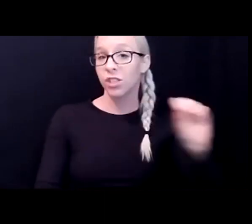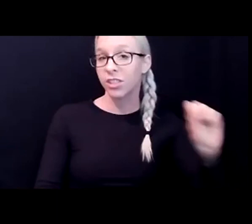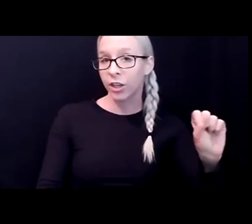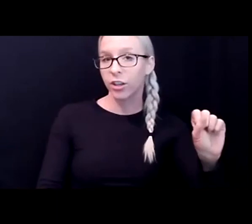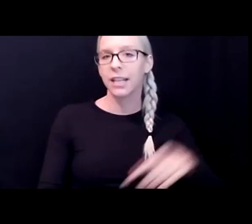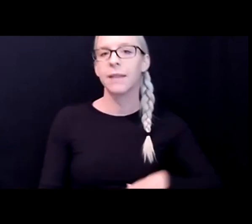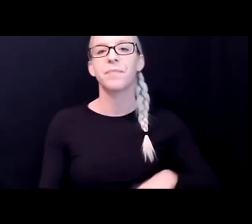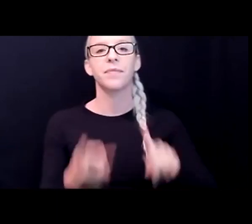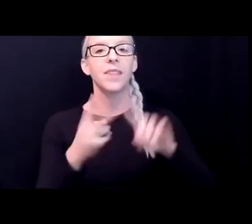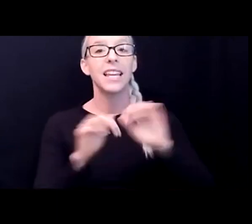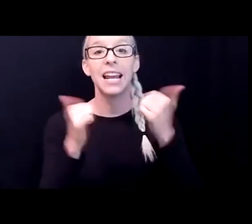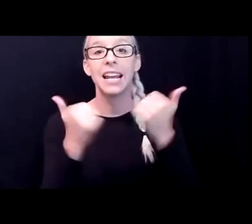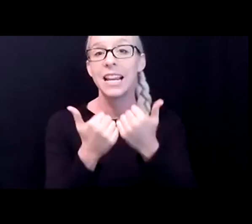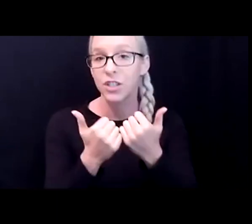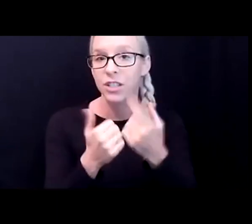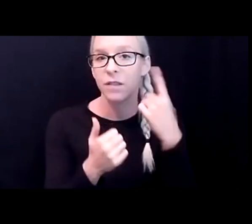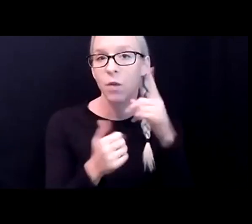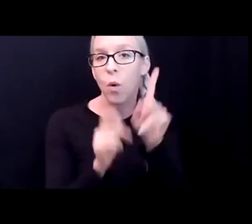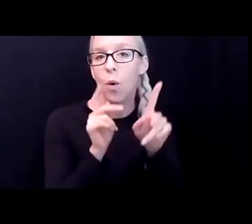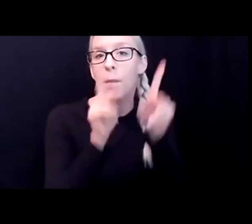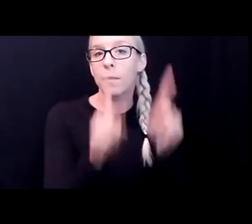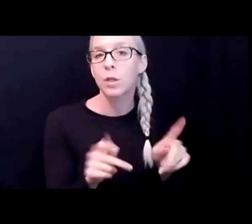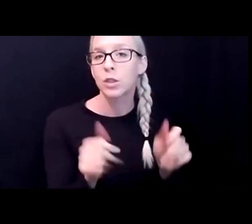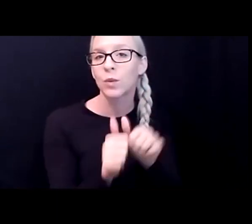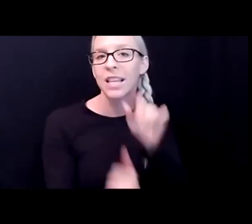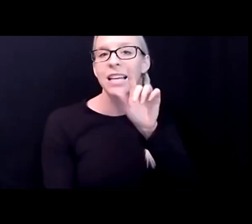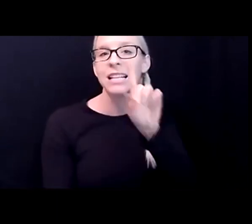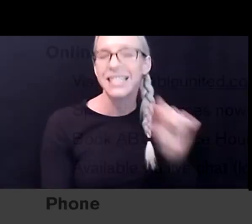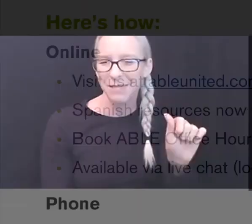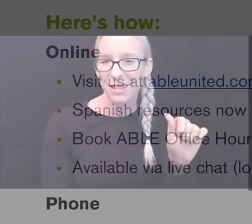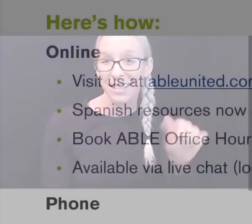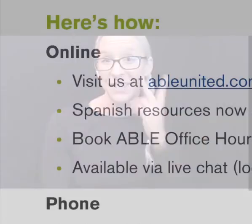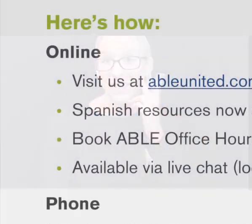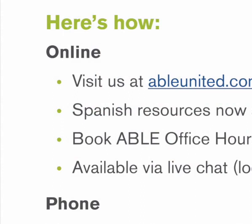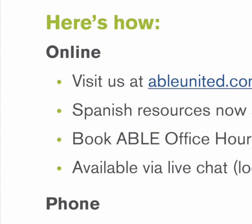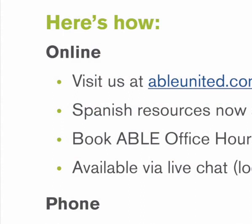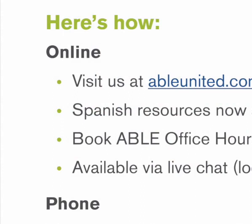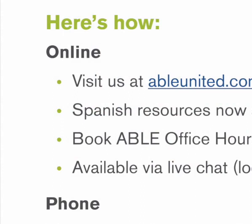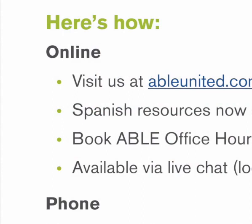Agency for Persons with Disabilities. So we'll see you all in 10 minutes. Great. Thank you all, Travis.